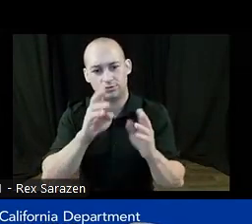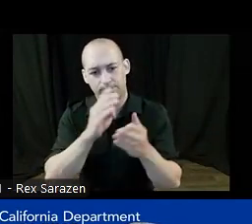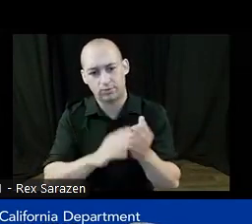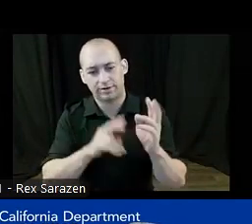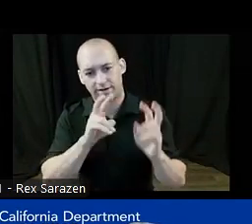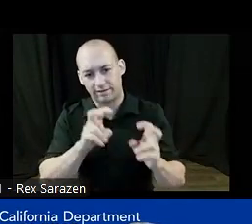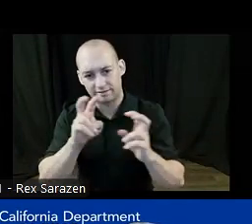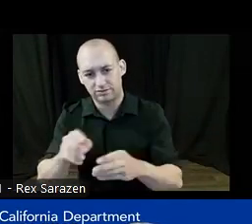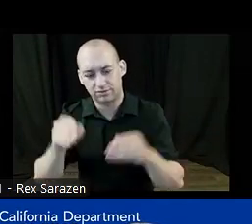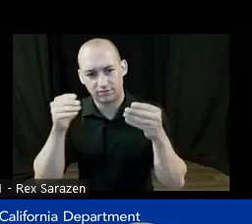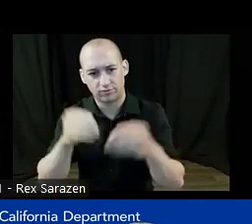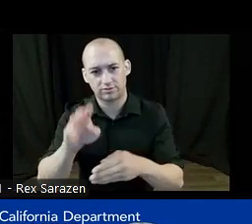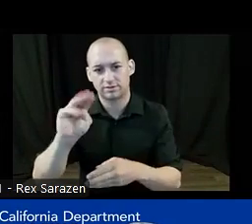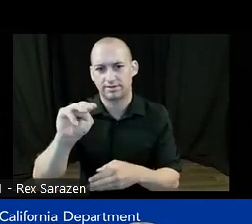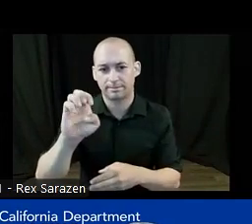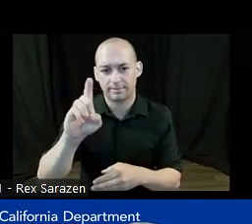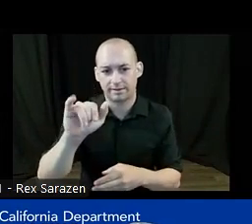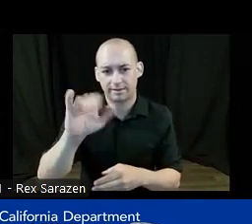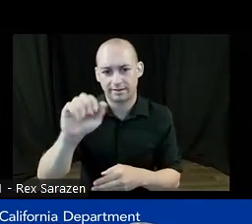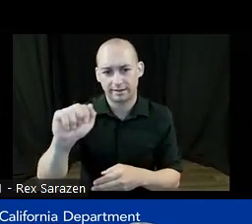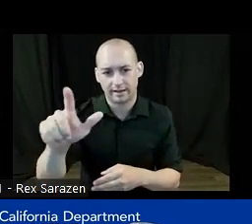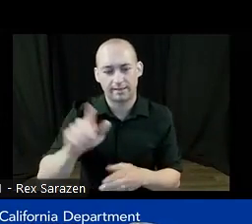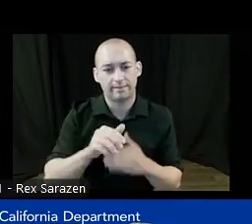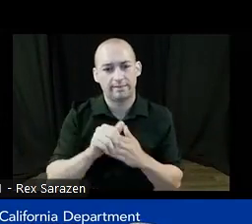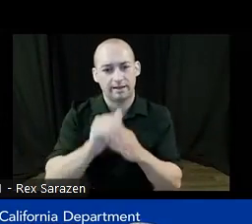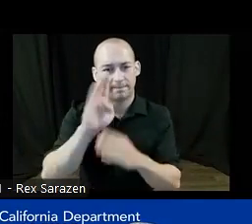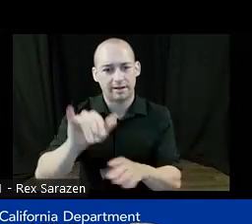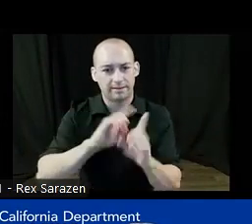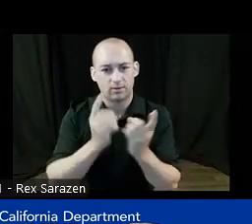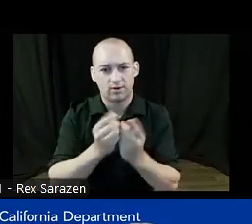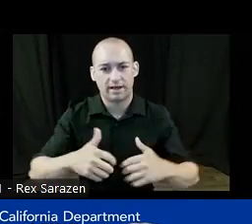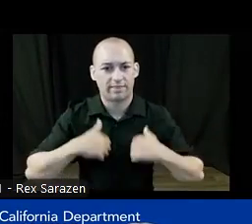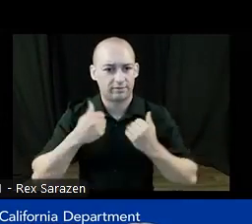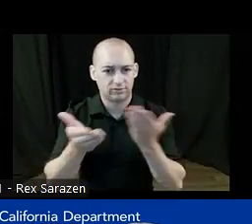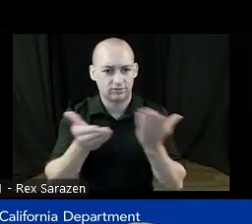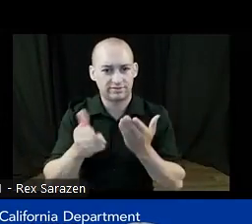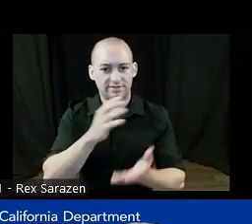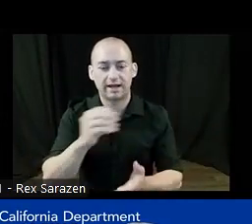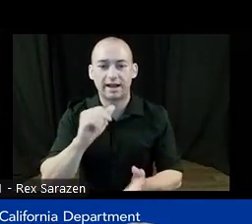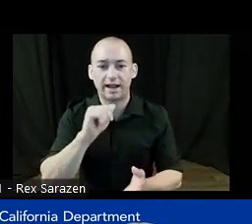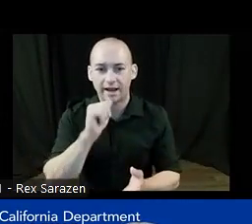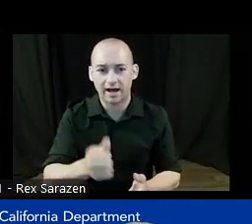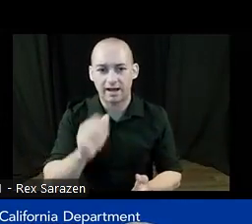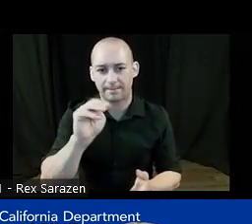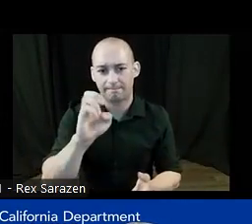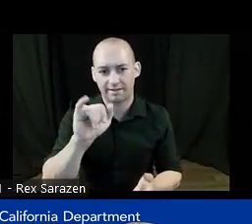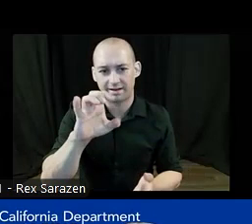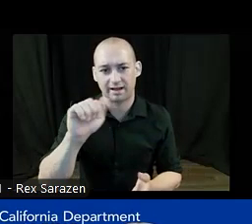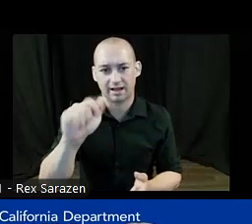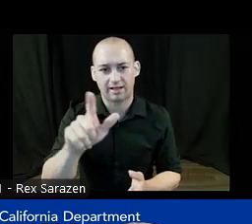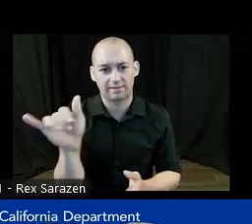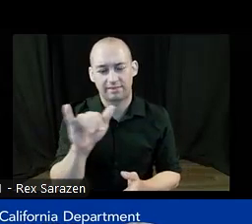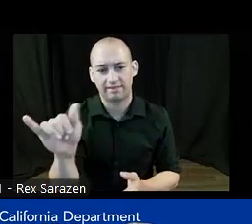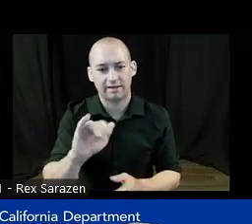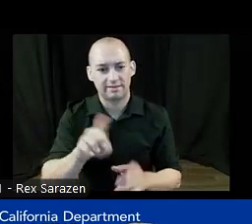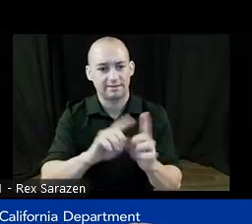on Medi-Cal, which is led by the Department of Healthcare Services, and non-Medi-Cal services and supports, which is led by the Department